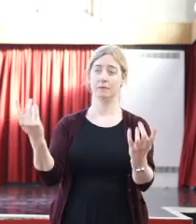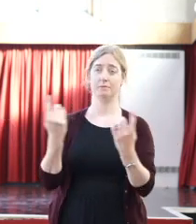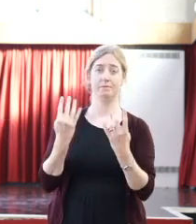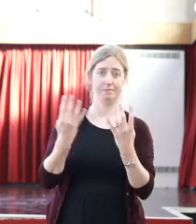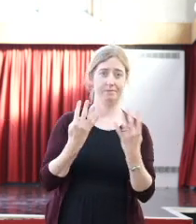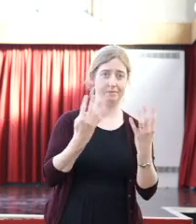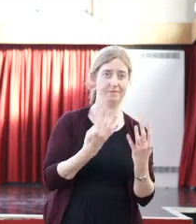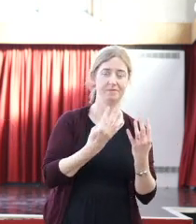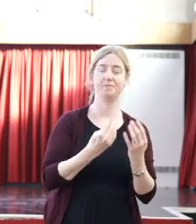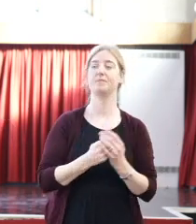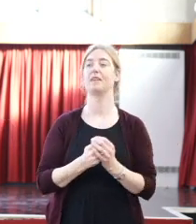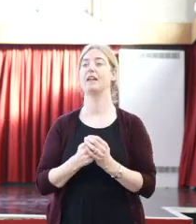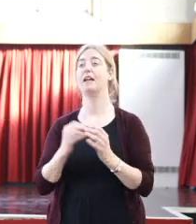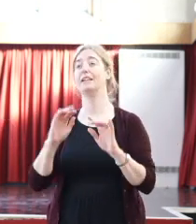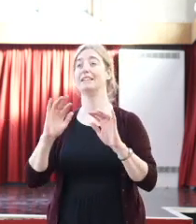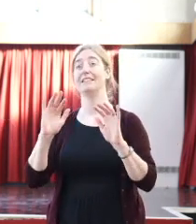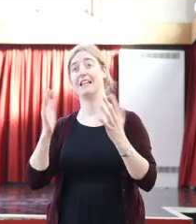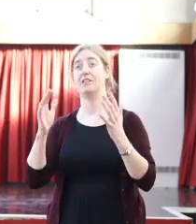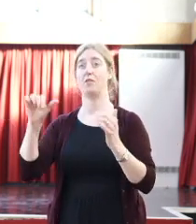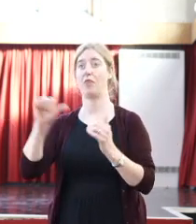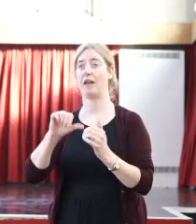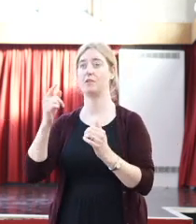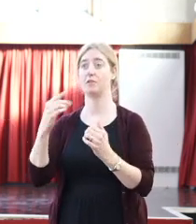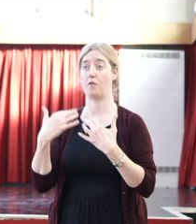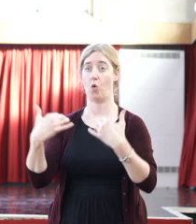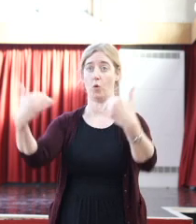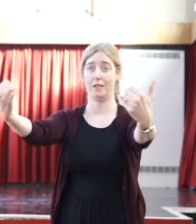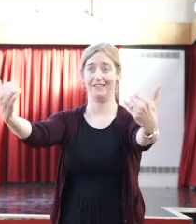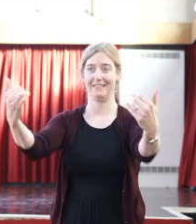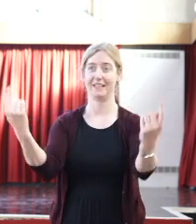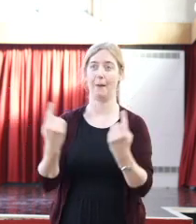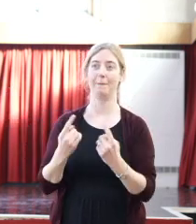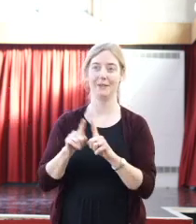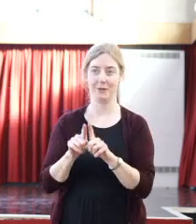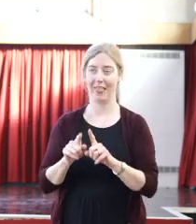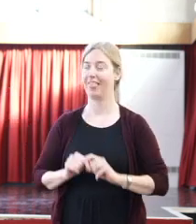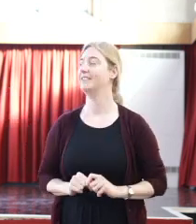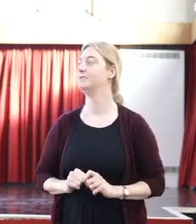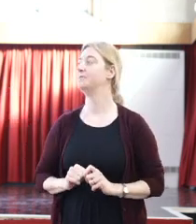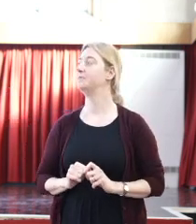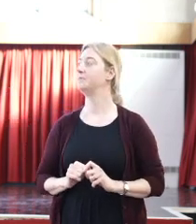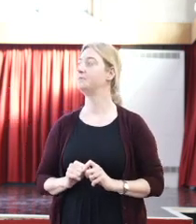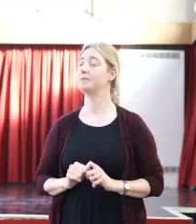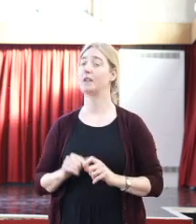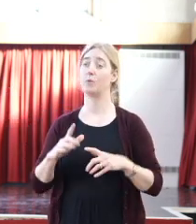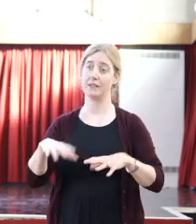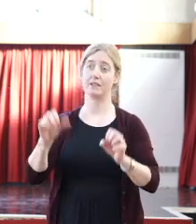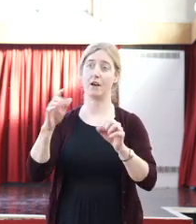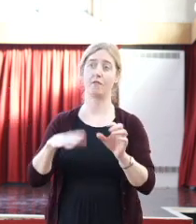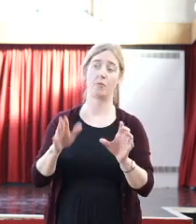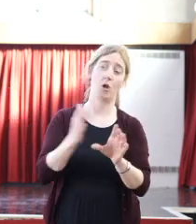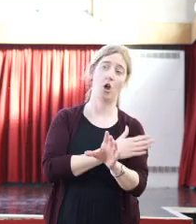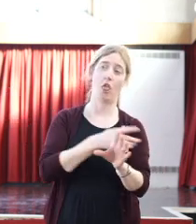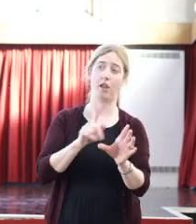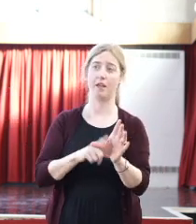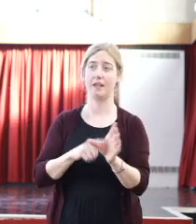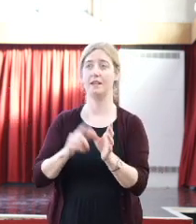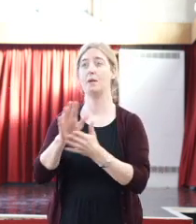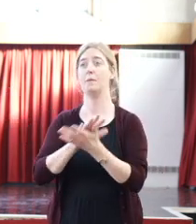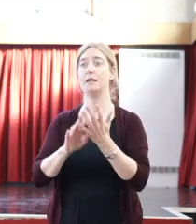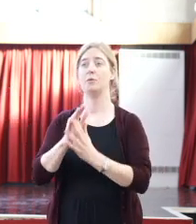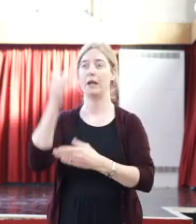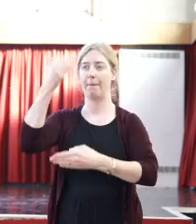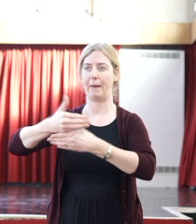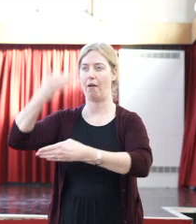year, and tens of thousands of audience members. Starting in early years means that we can break down the